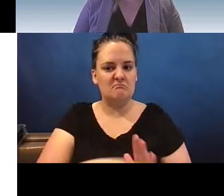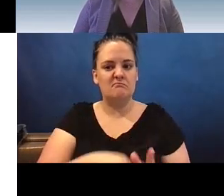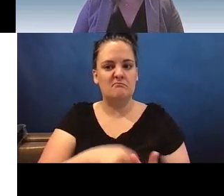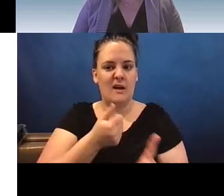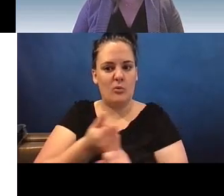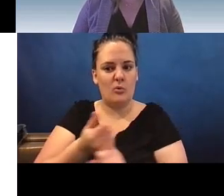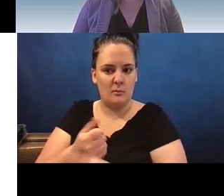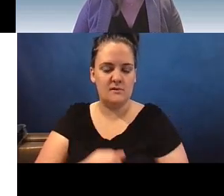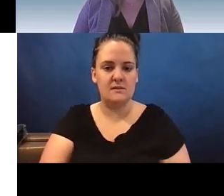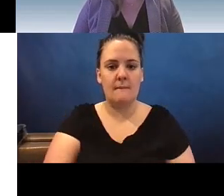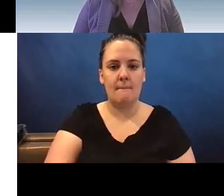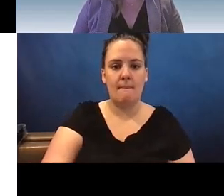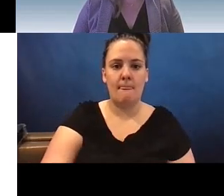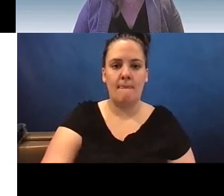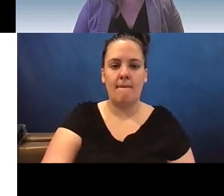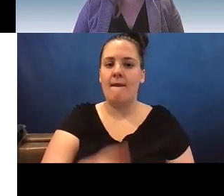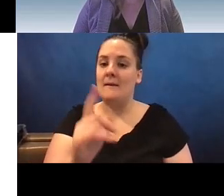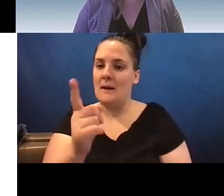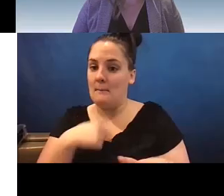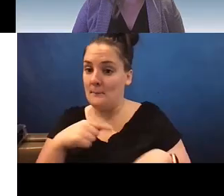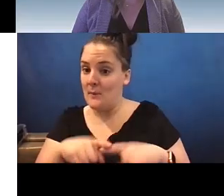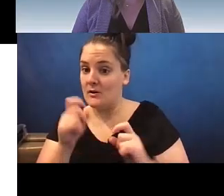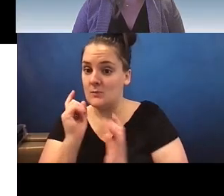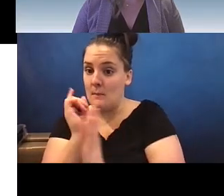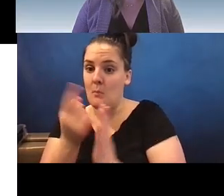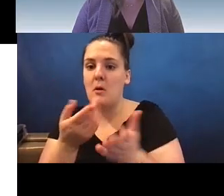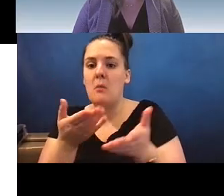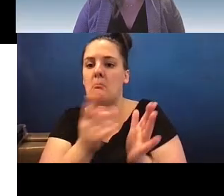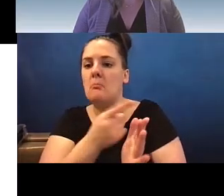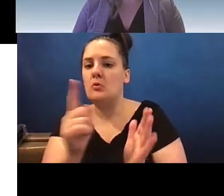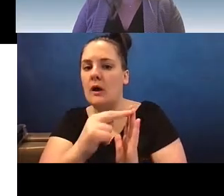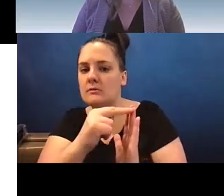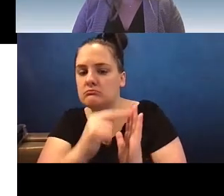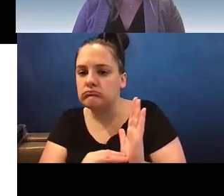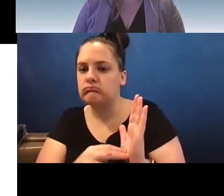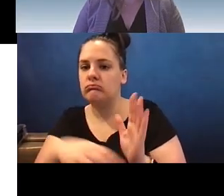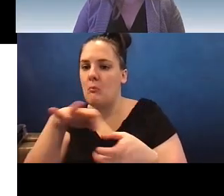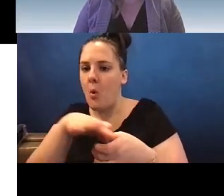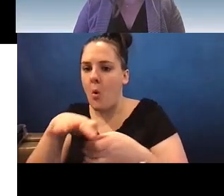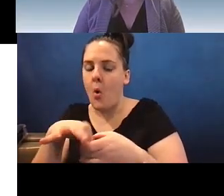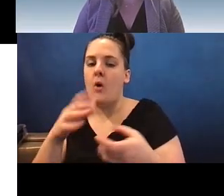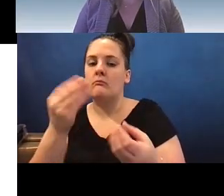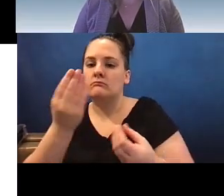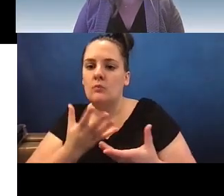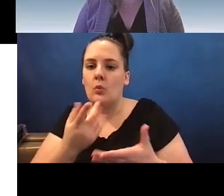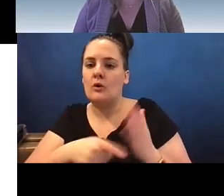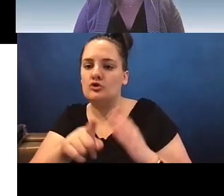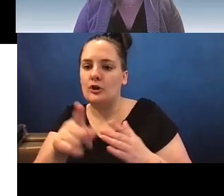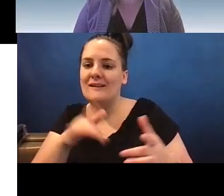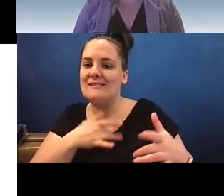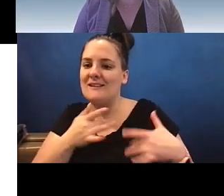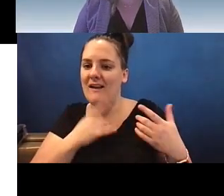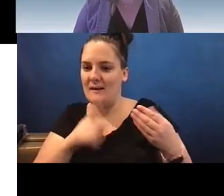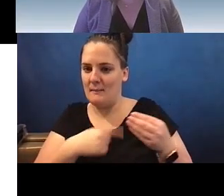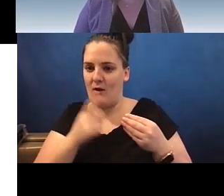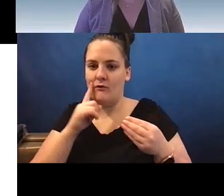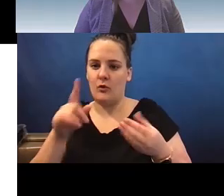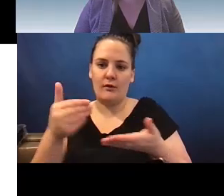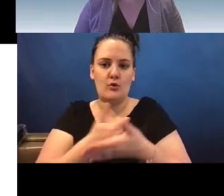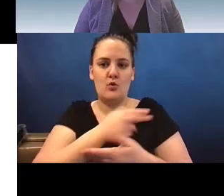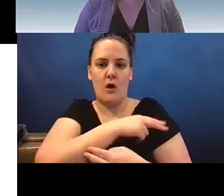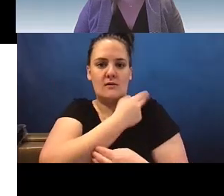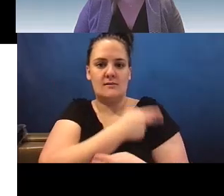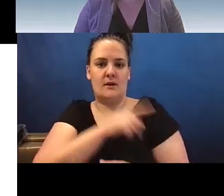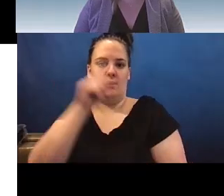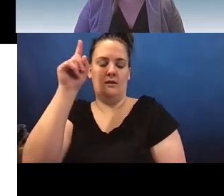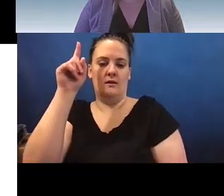another poll about leverage, what you're excited for in the new hospital discounted care. Please select up